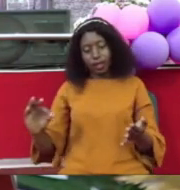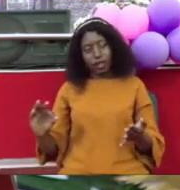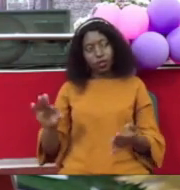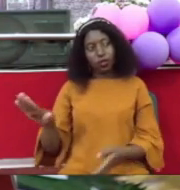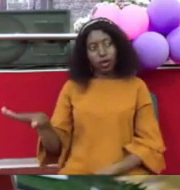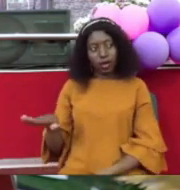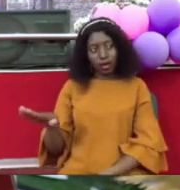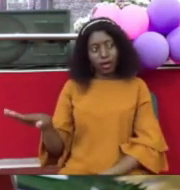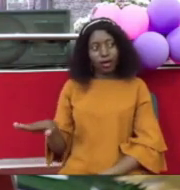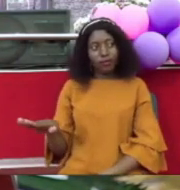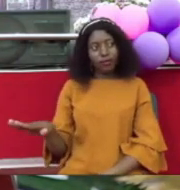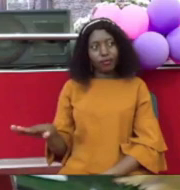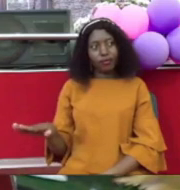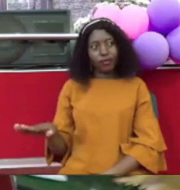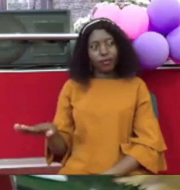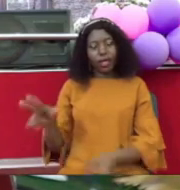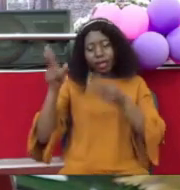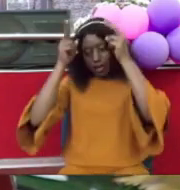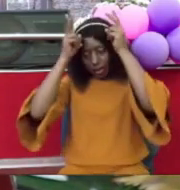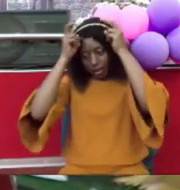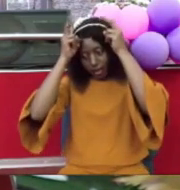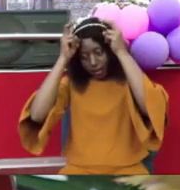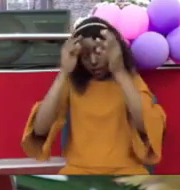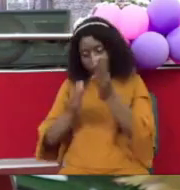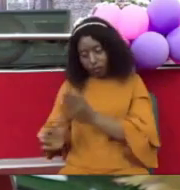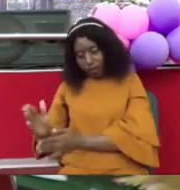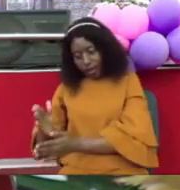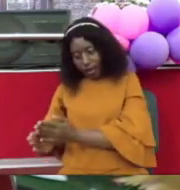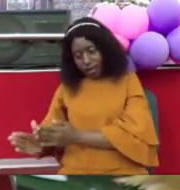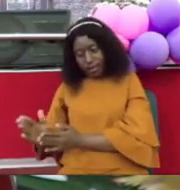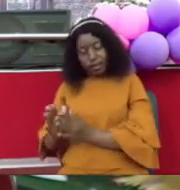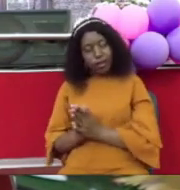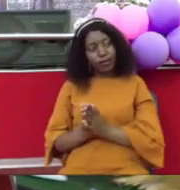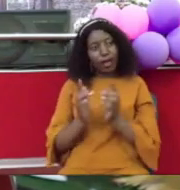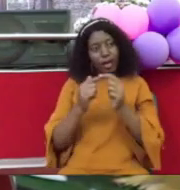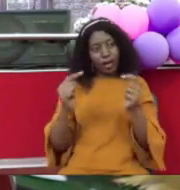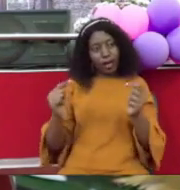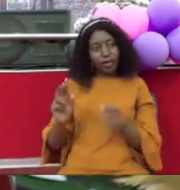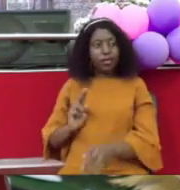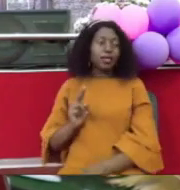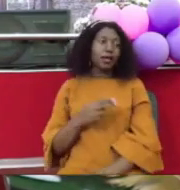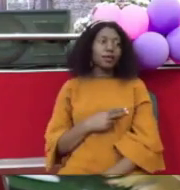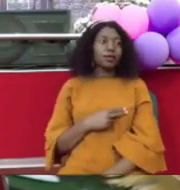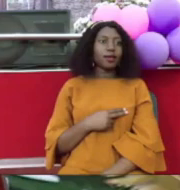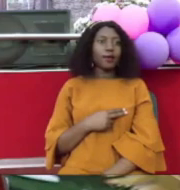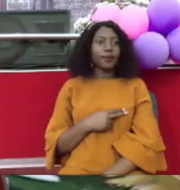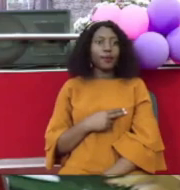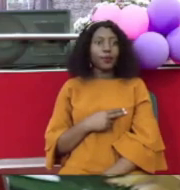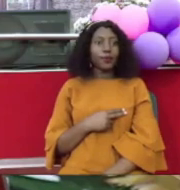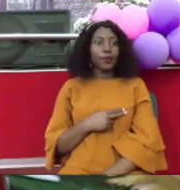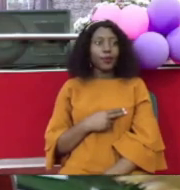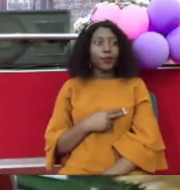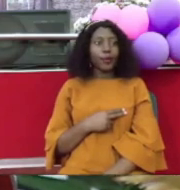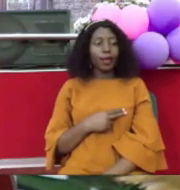Anga ya kiroho. These are the devil's schemes. Mipango ya shetani. Against us. Ambayo iko kinyume chetu. Which